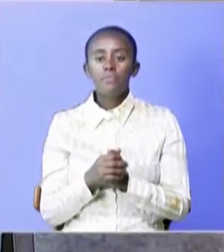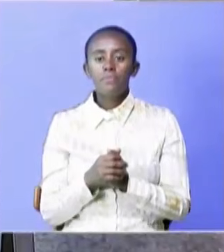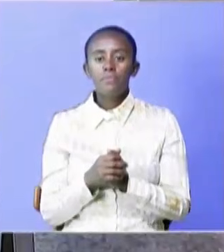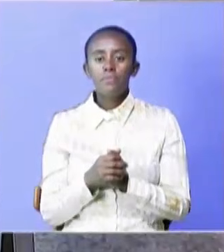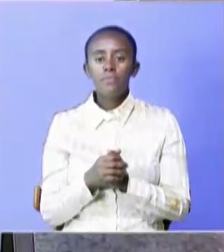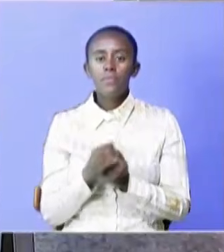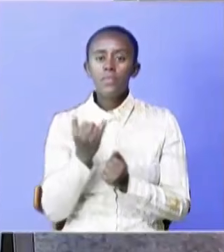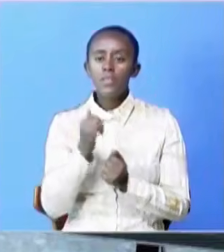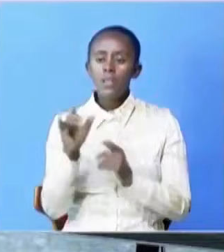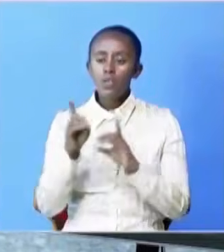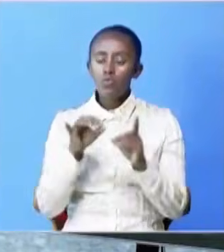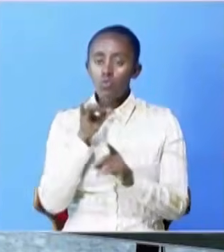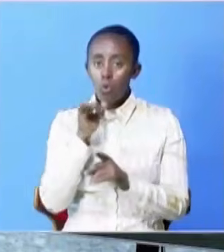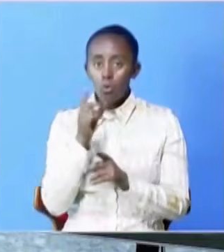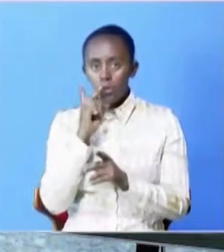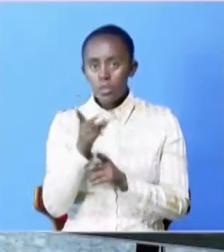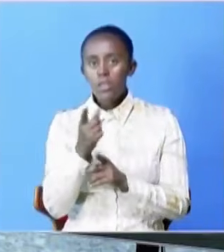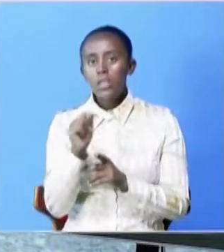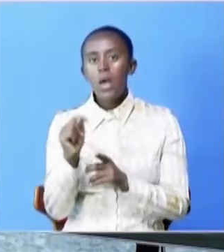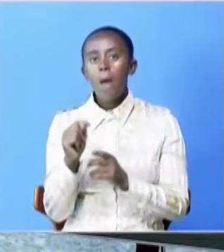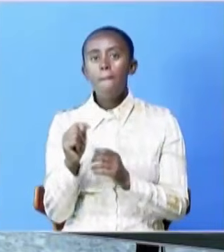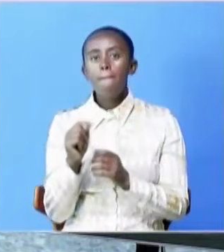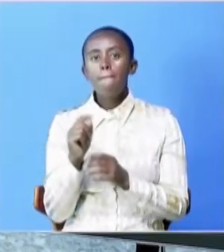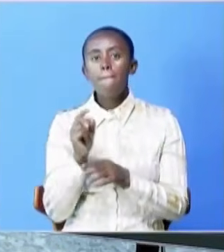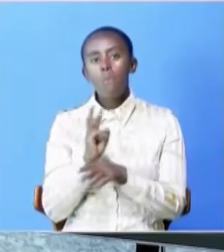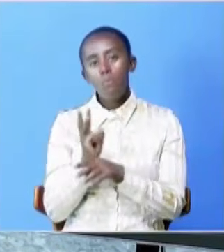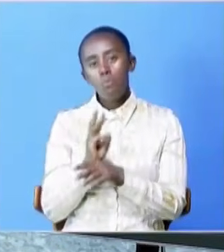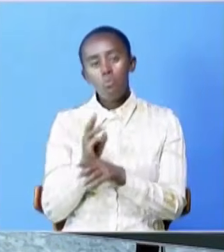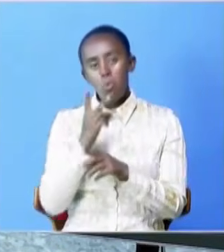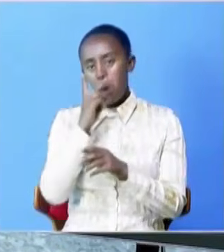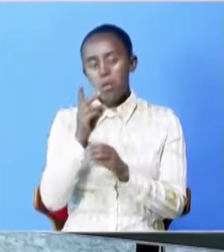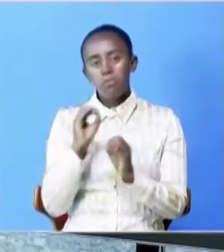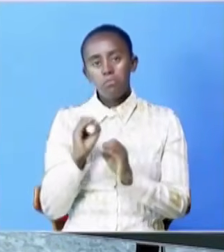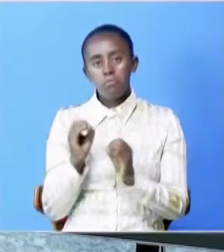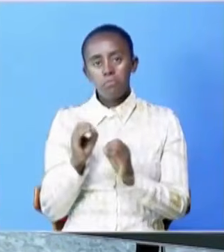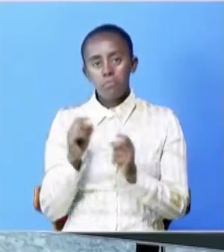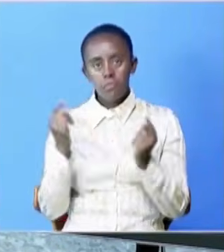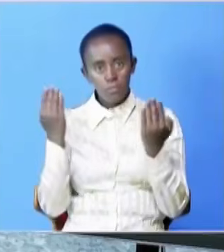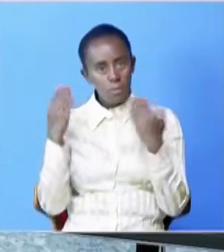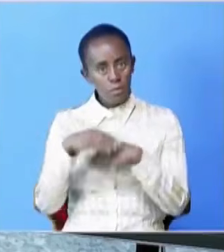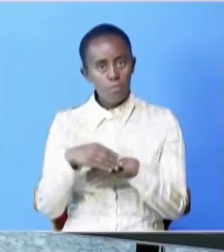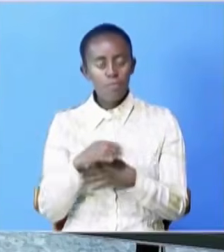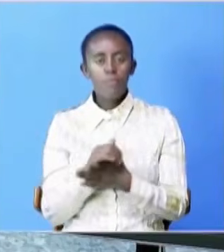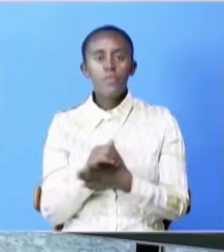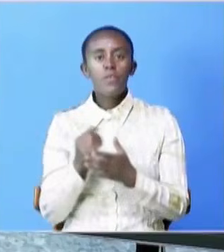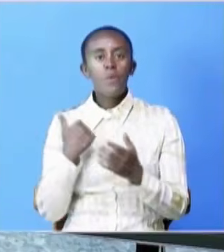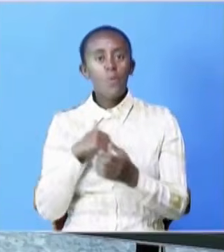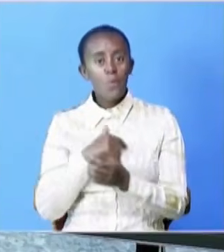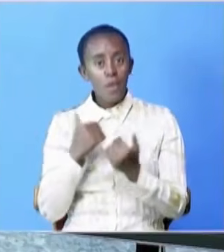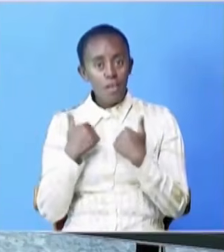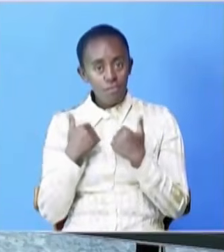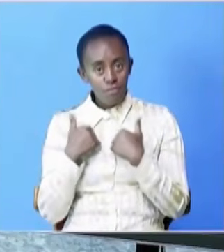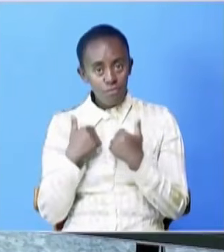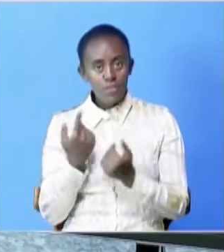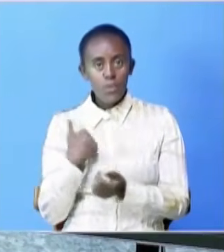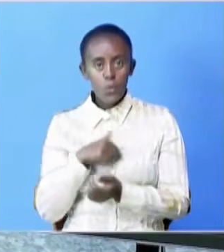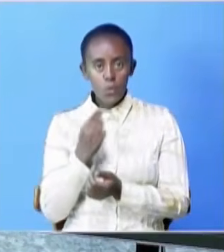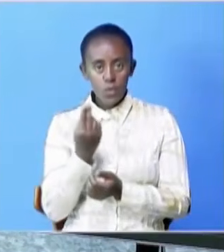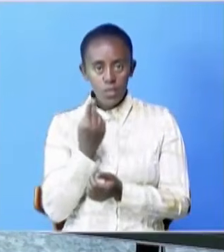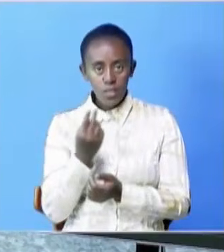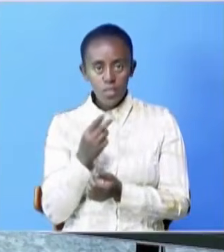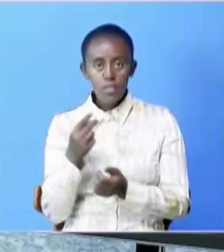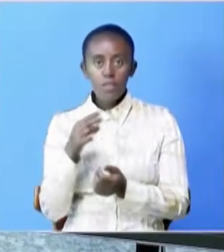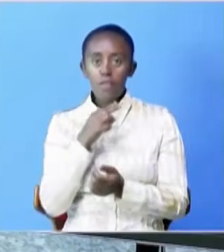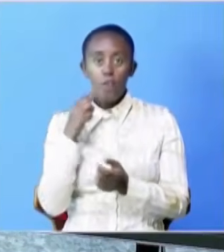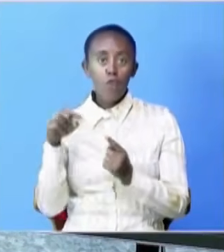They do not see the movie tonight, or they do not watch the movie tonight. So we have what? We use the verb